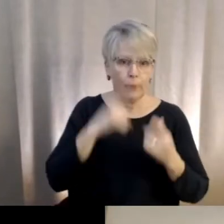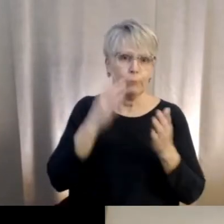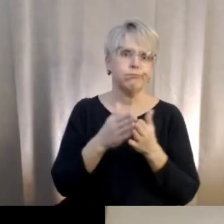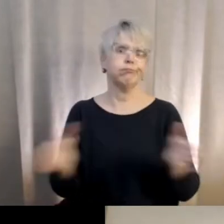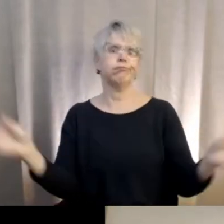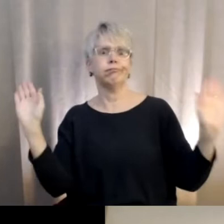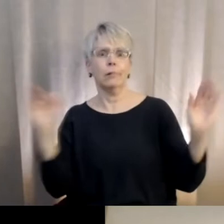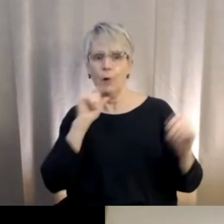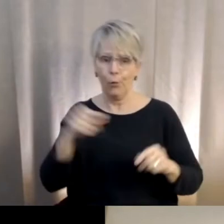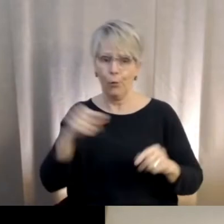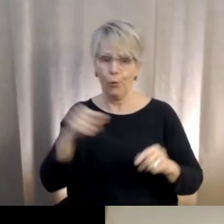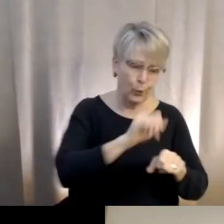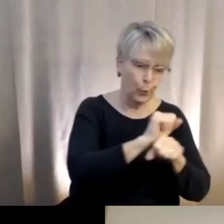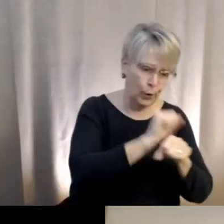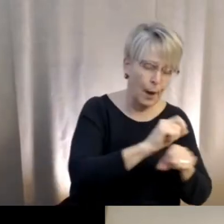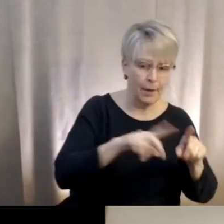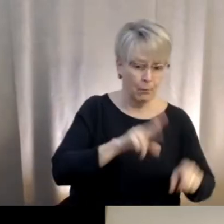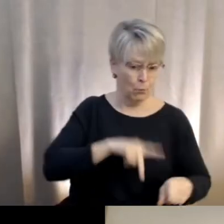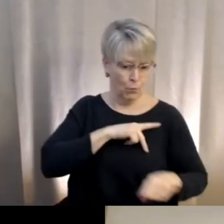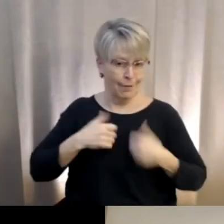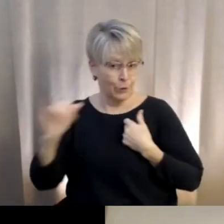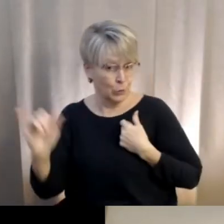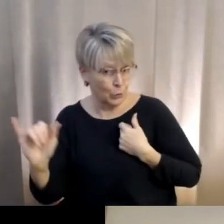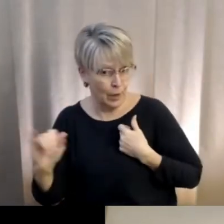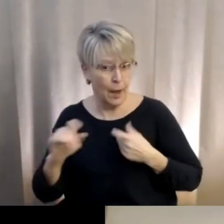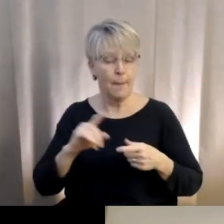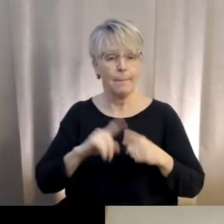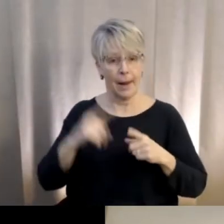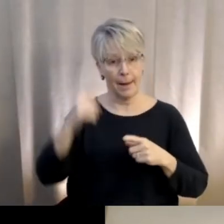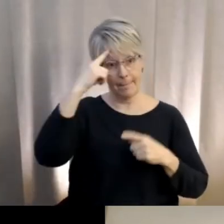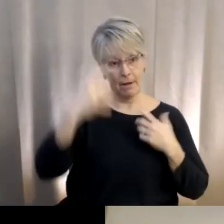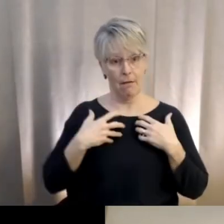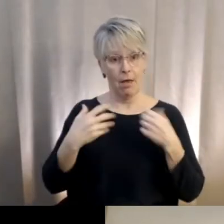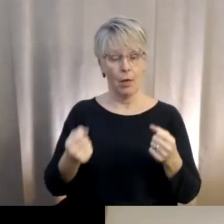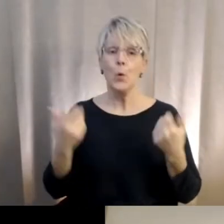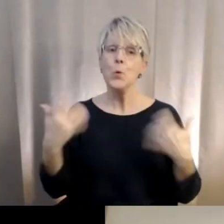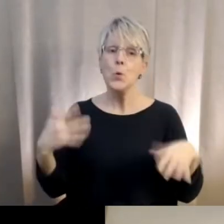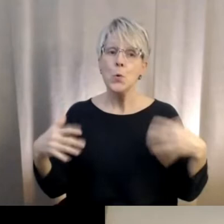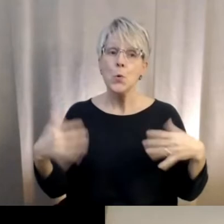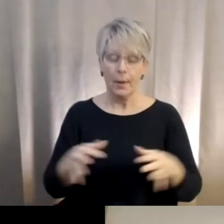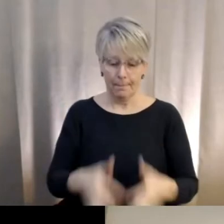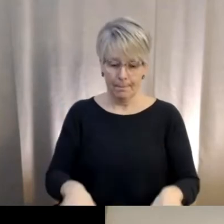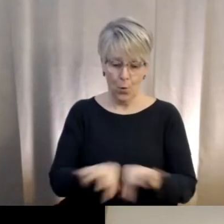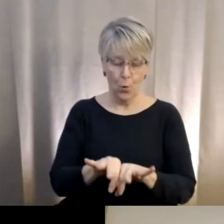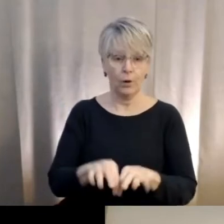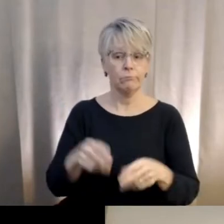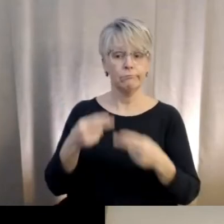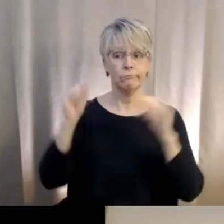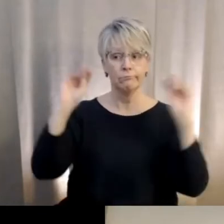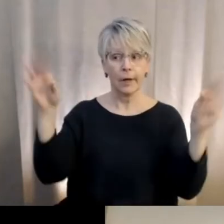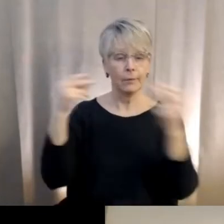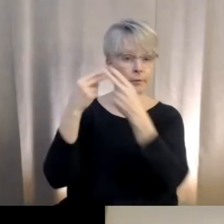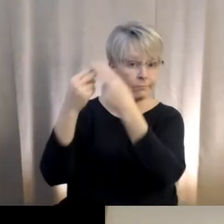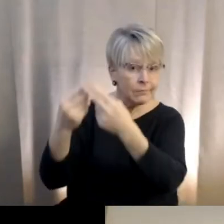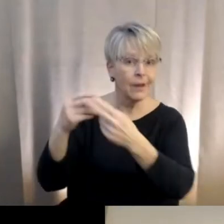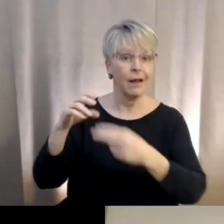professional world, but in individuals' personal lives, mental health is extremely important. And paramedics, along with our allied